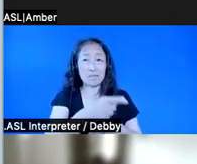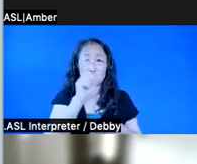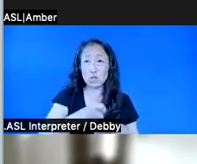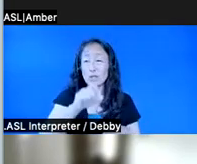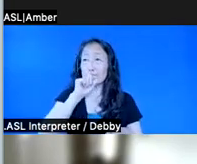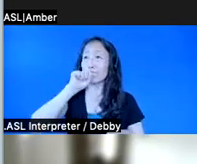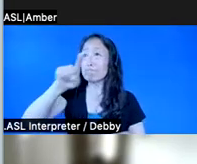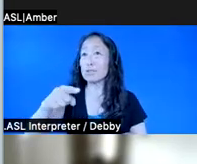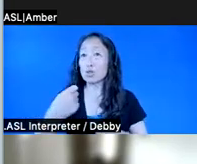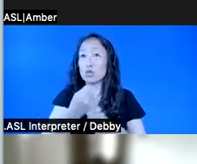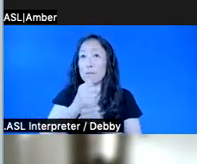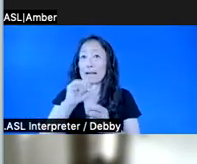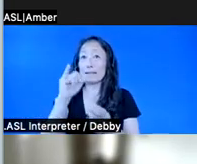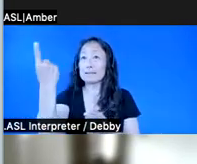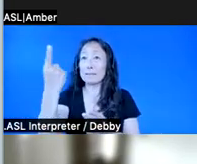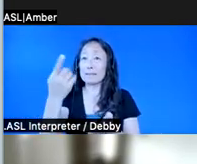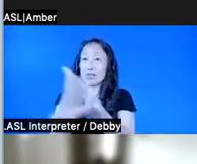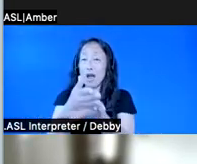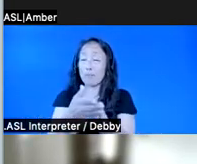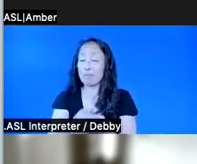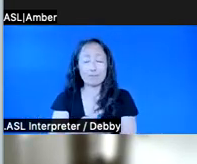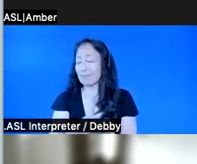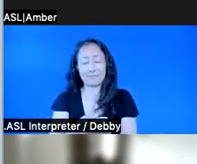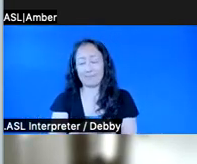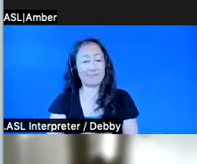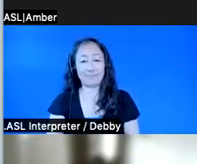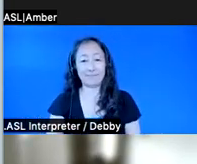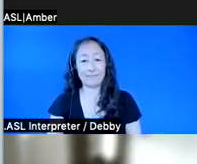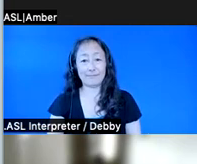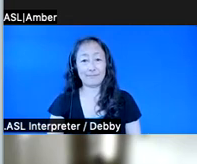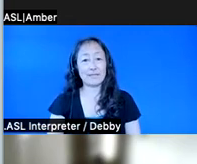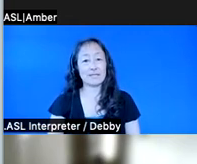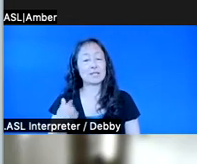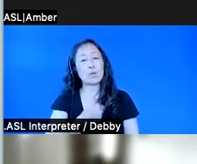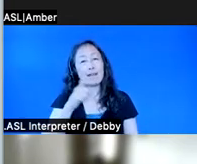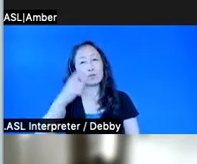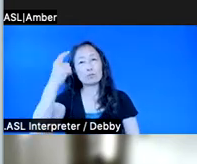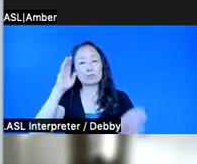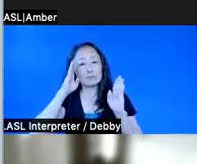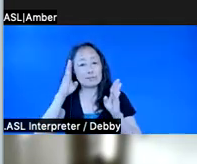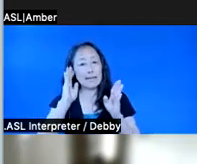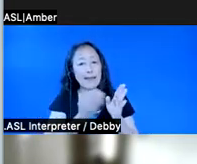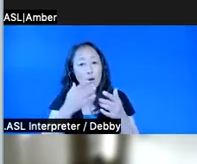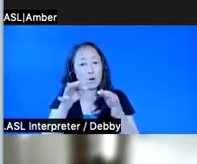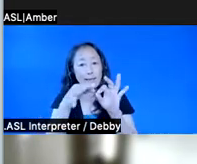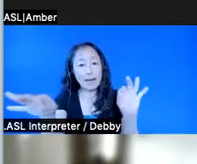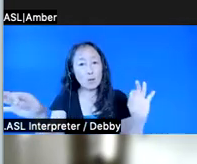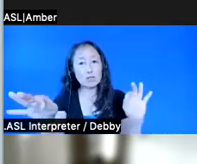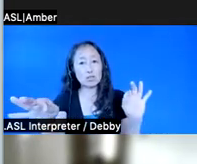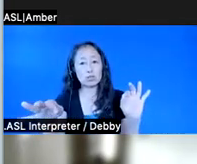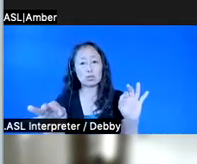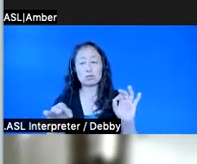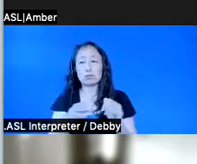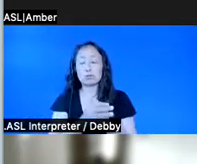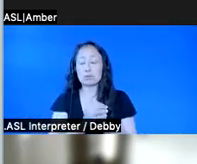So just kind of like be thinking about the ways that language and systems uphold this idea that there's something that the